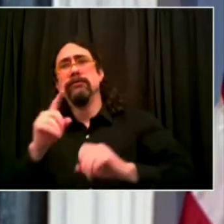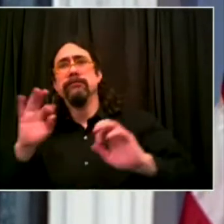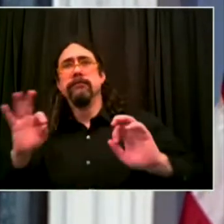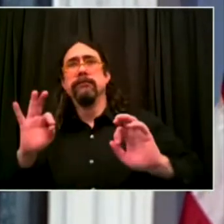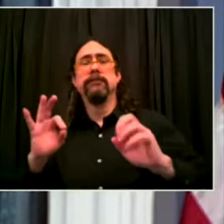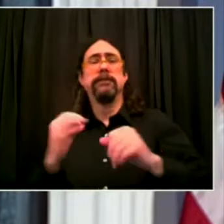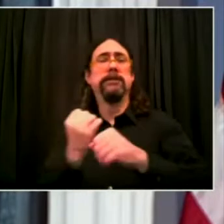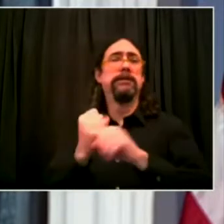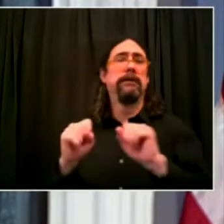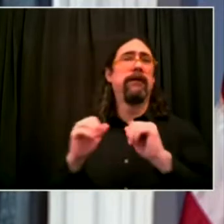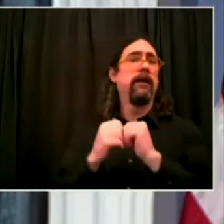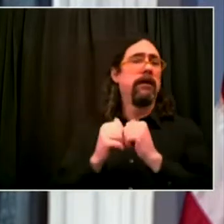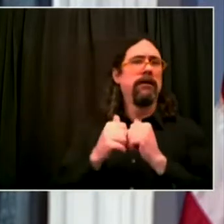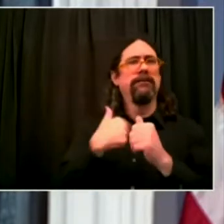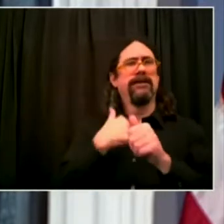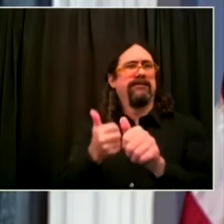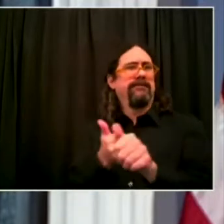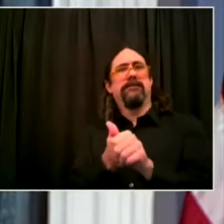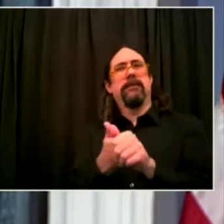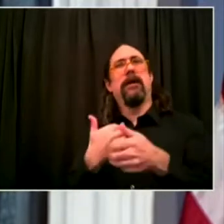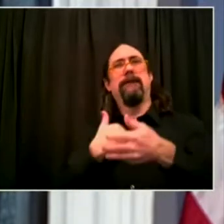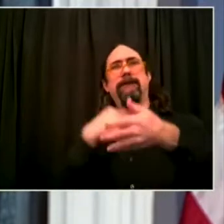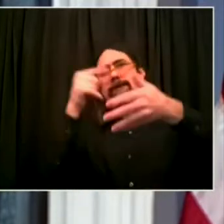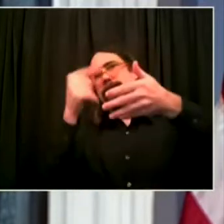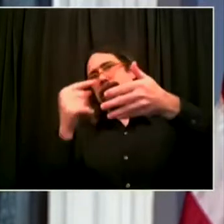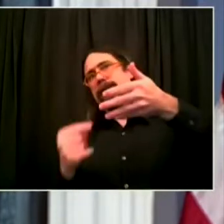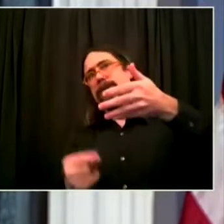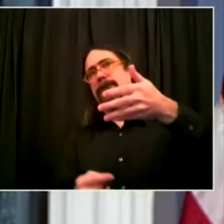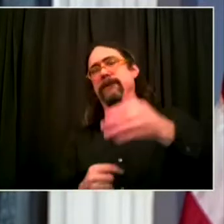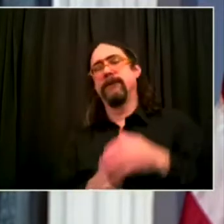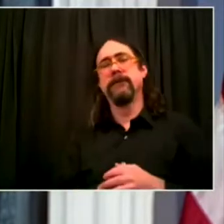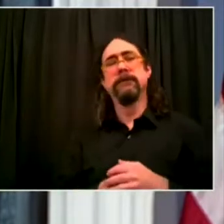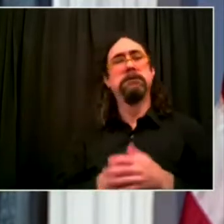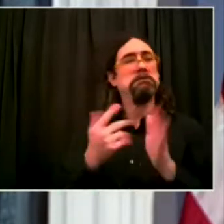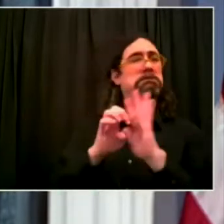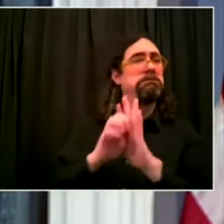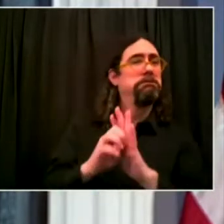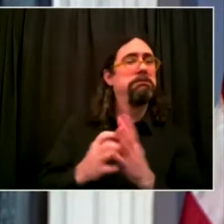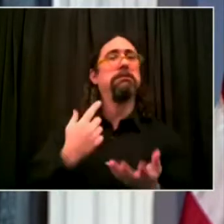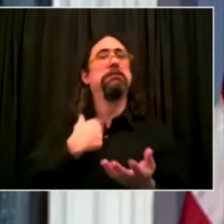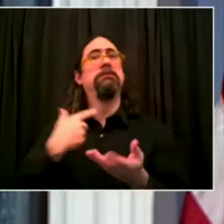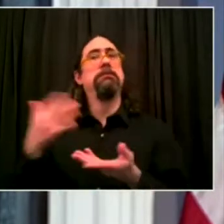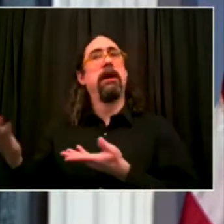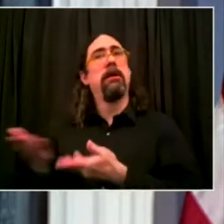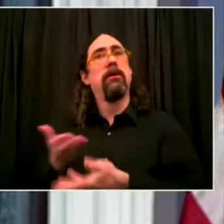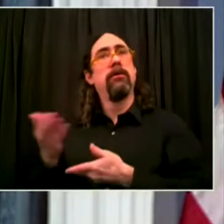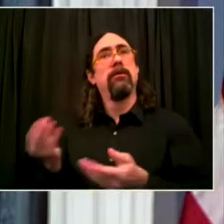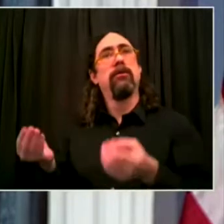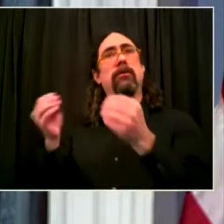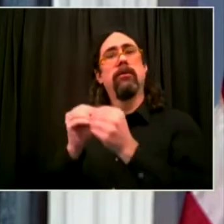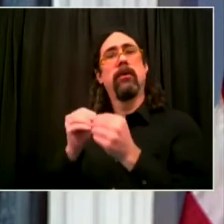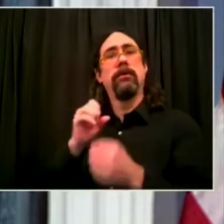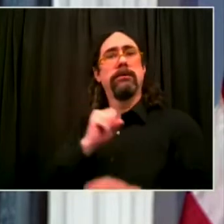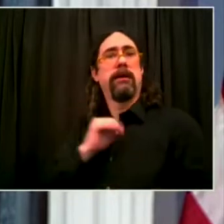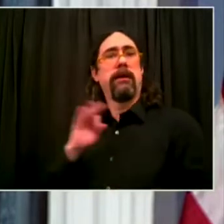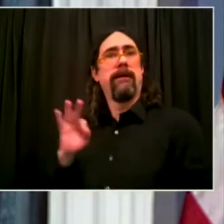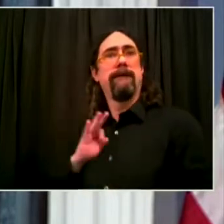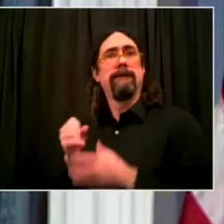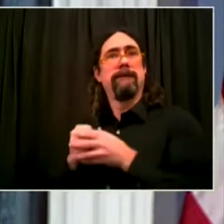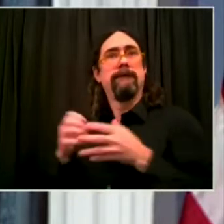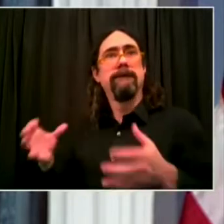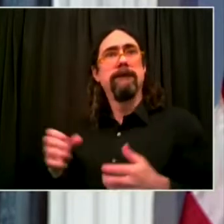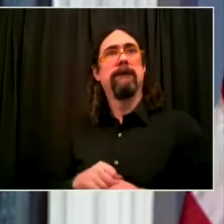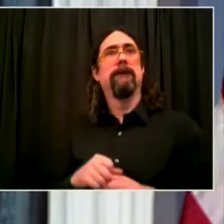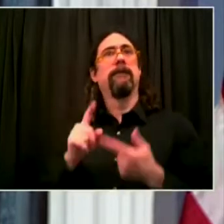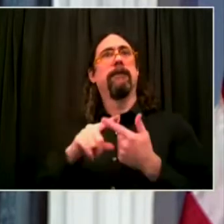support our situation room in responding quickly to schools. We're adding teams to conduct weekly testing in middle schools as